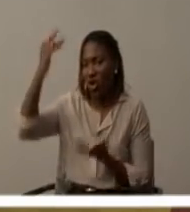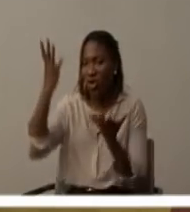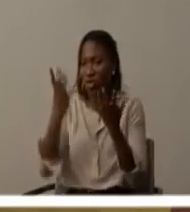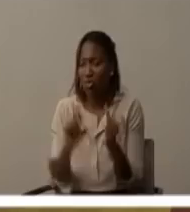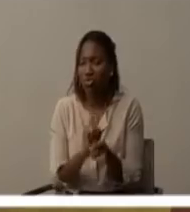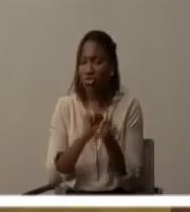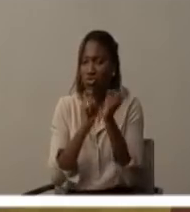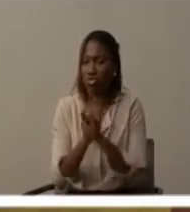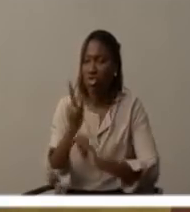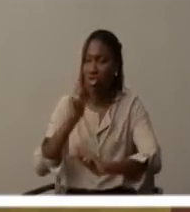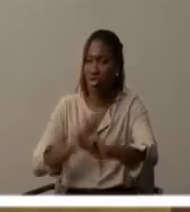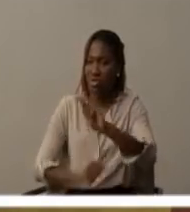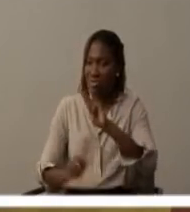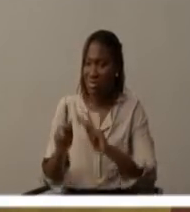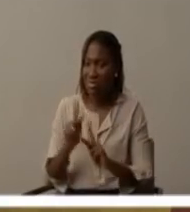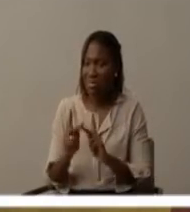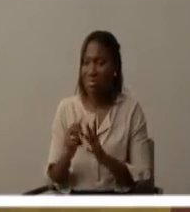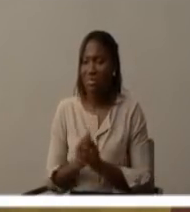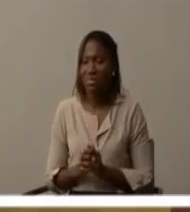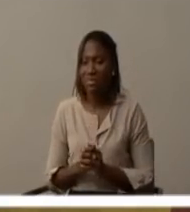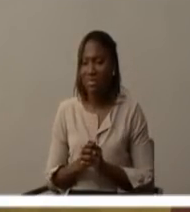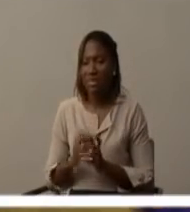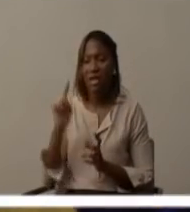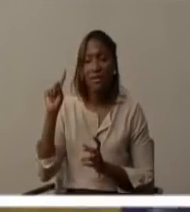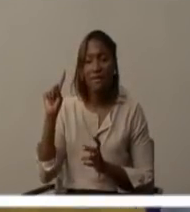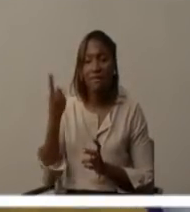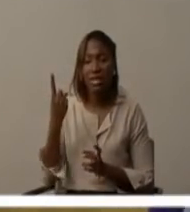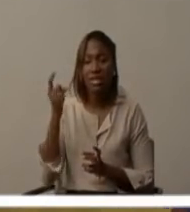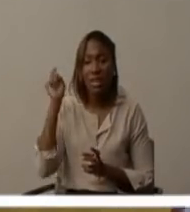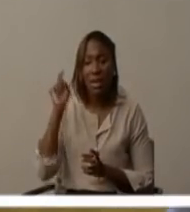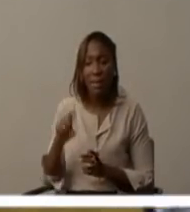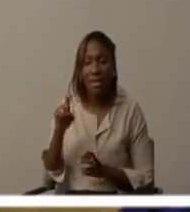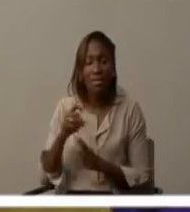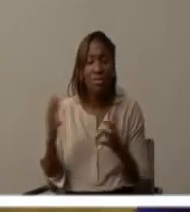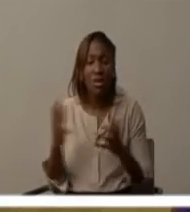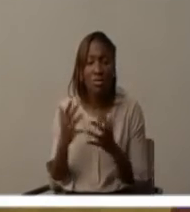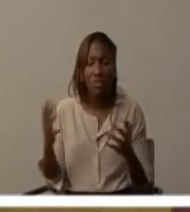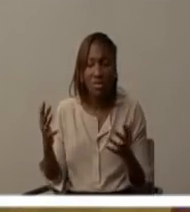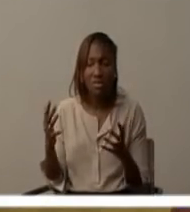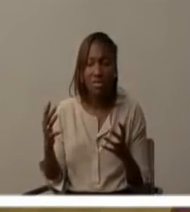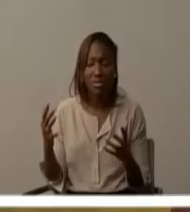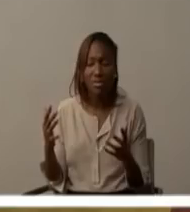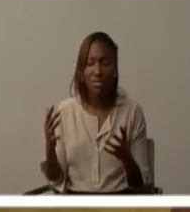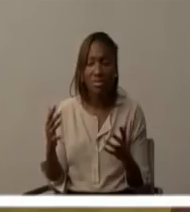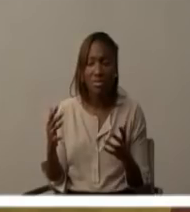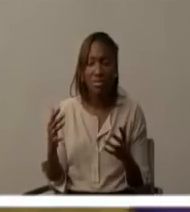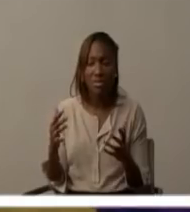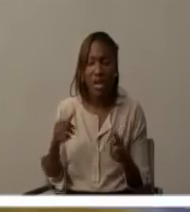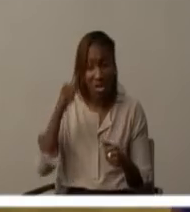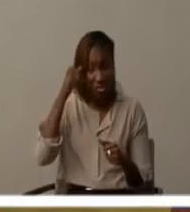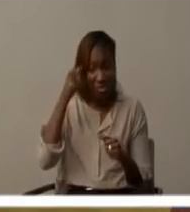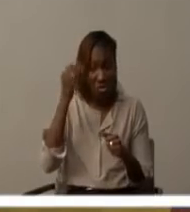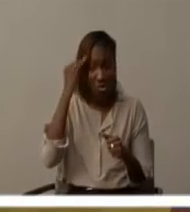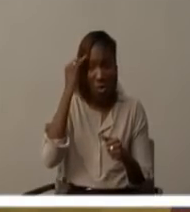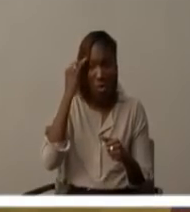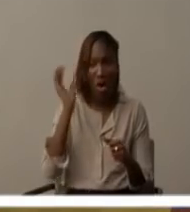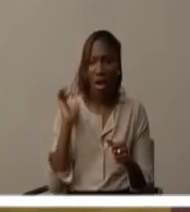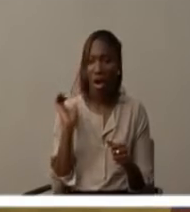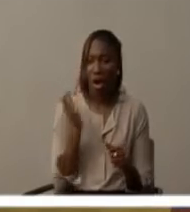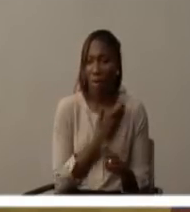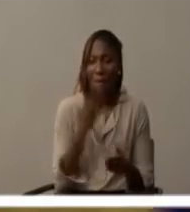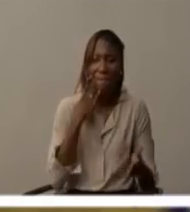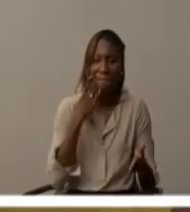In your life and in my life. But first we must open the grave. We must recognize it as a grave. We must open it and we must